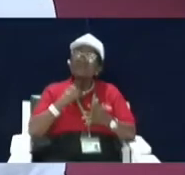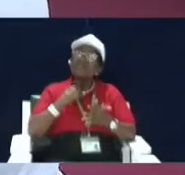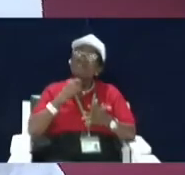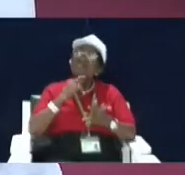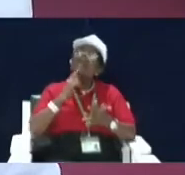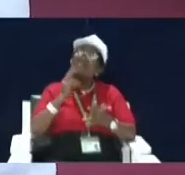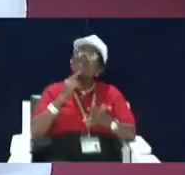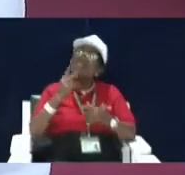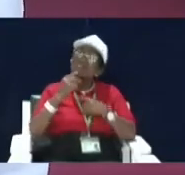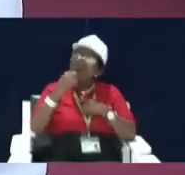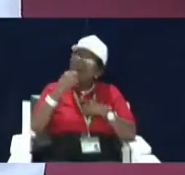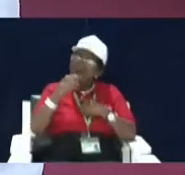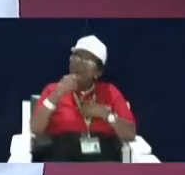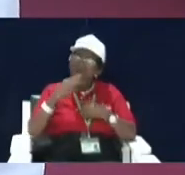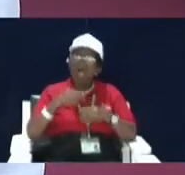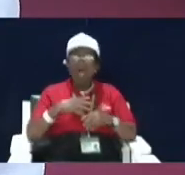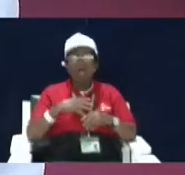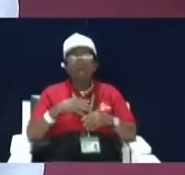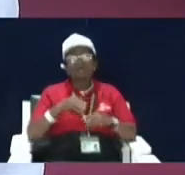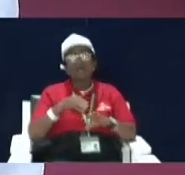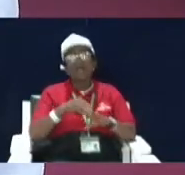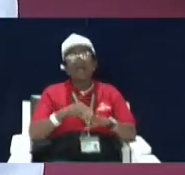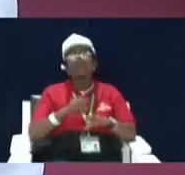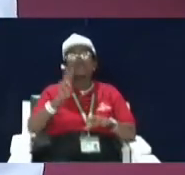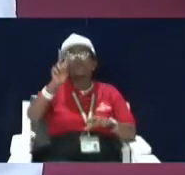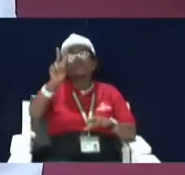at UCH.